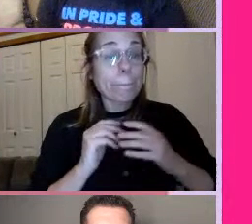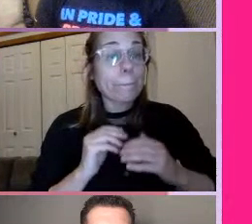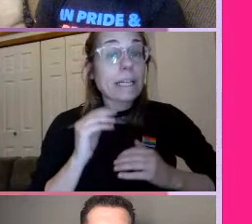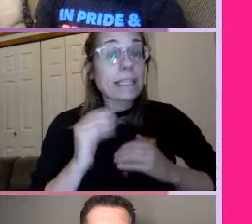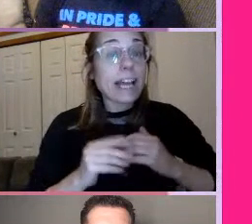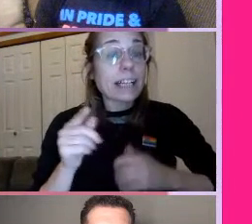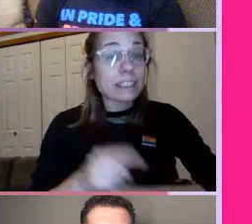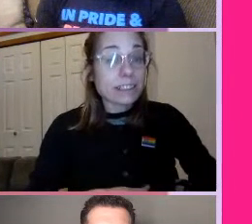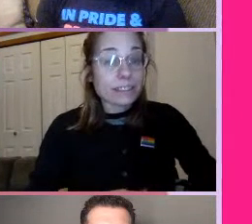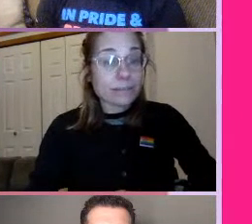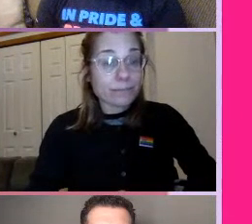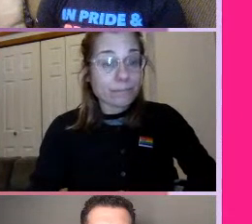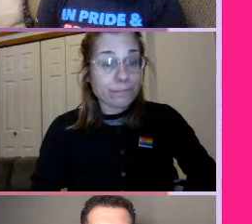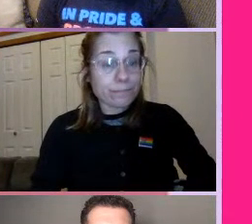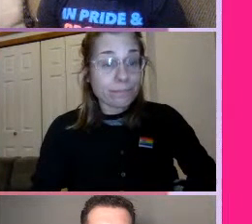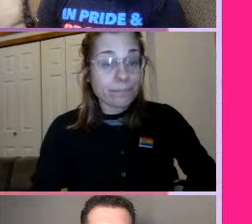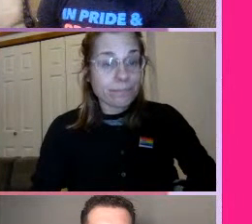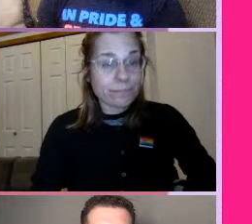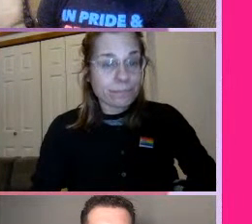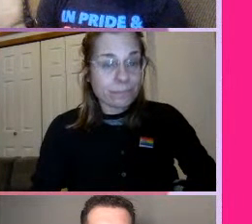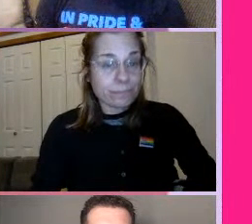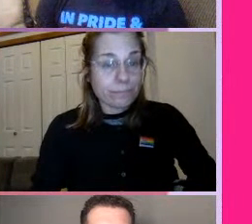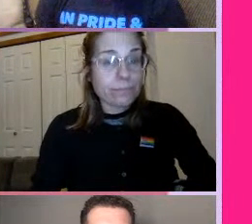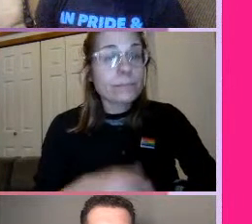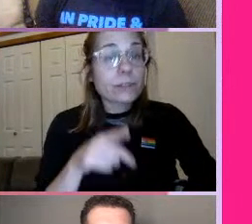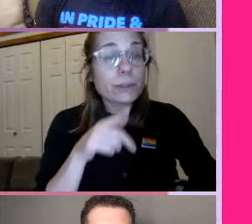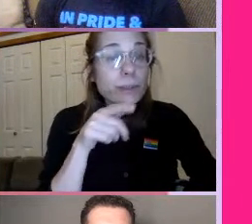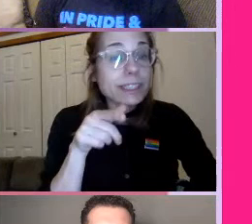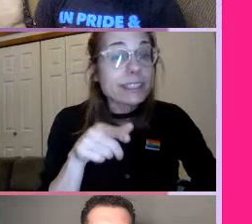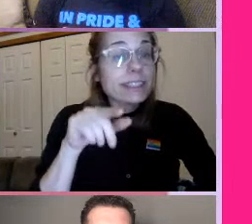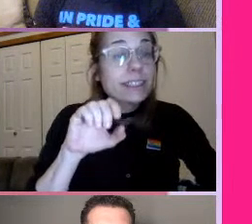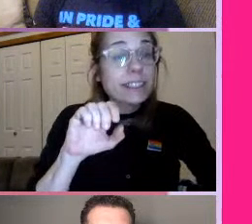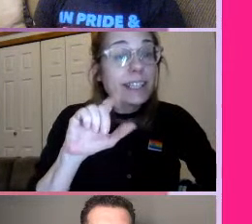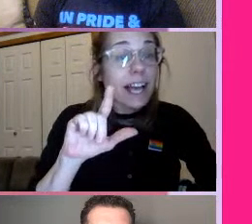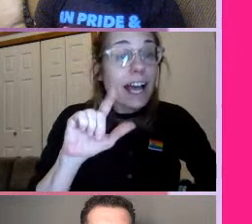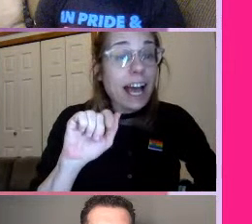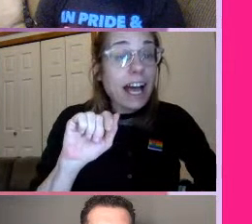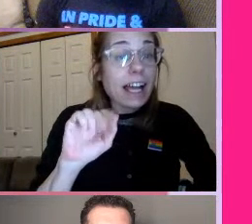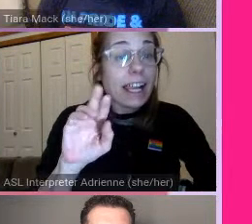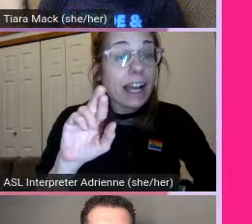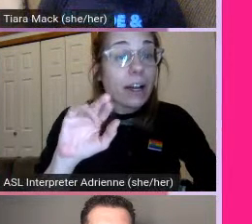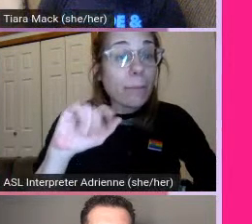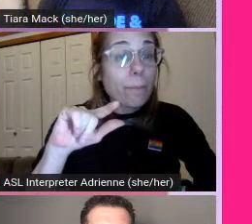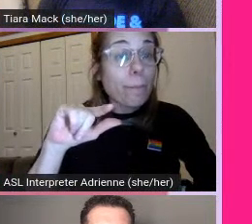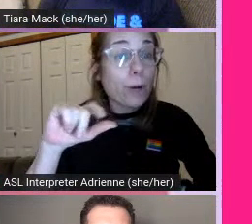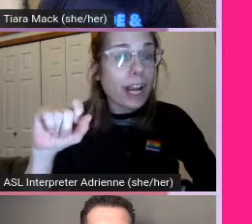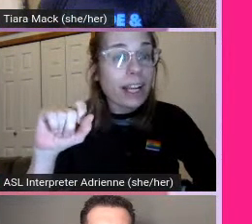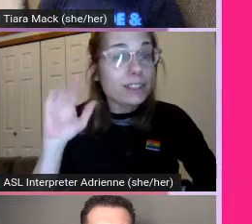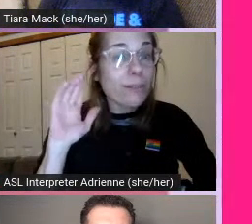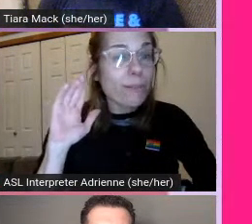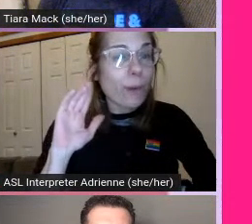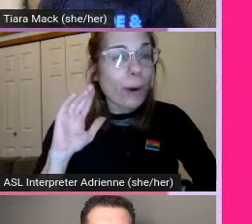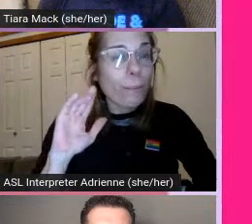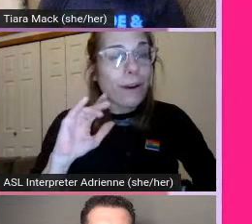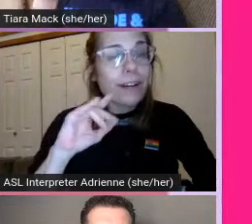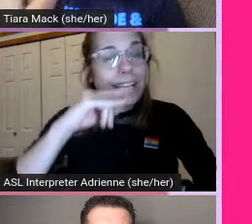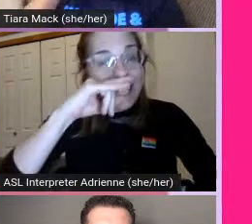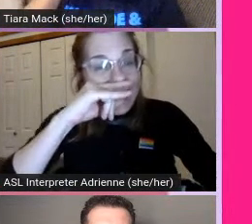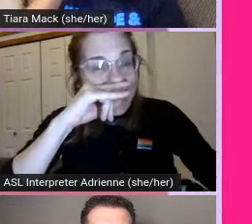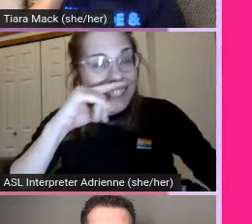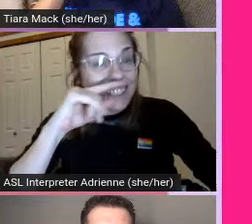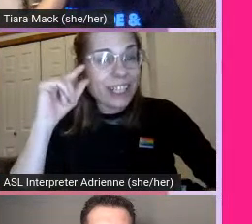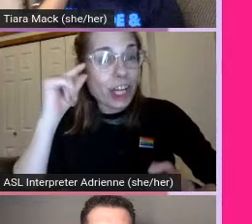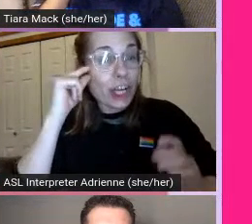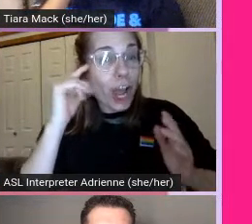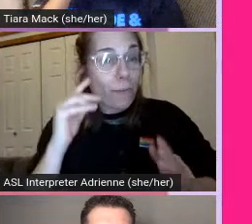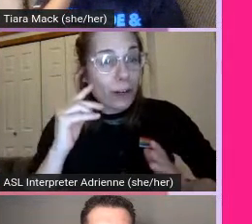And on the screen, we have Ella Briggs, who is the former Kid Governor of Rhode Island. Yes, someone also mentioned